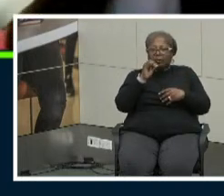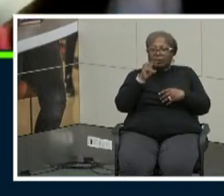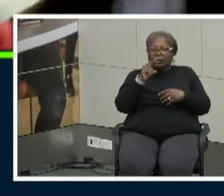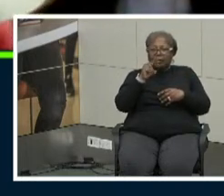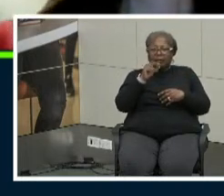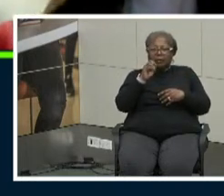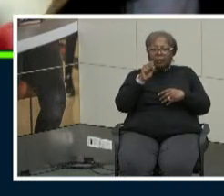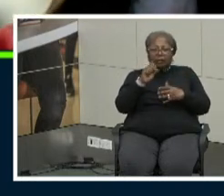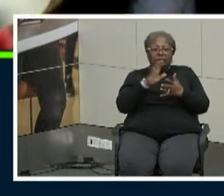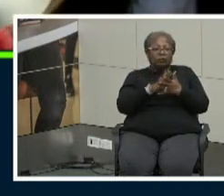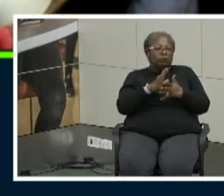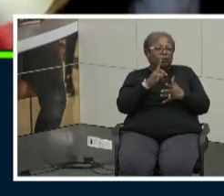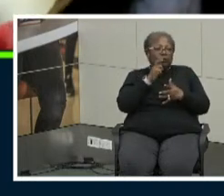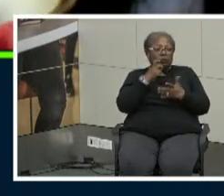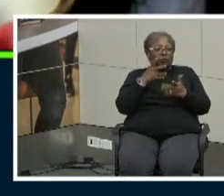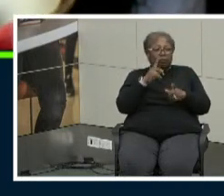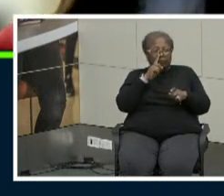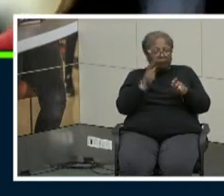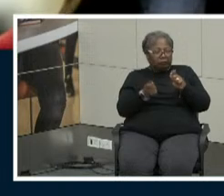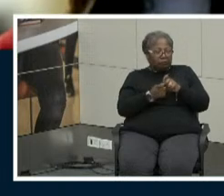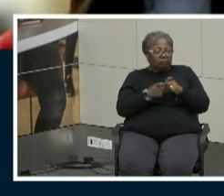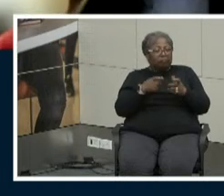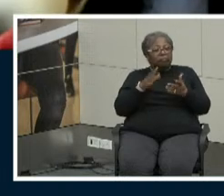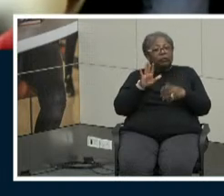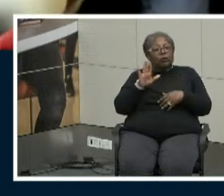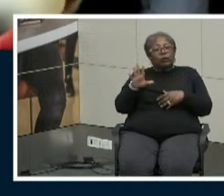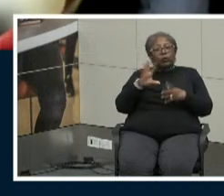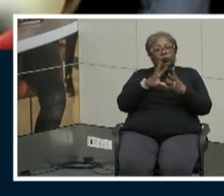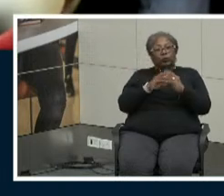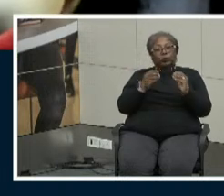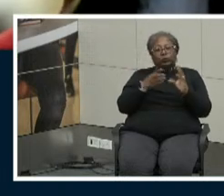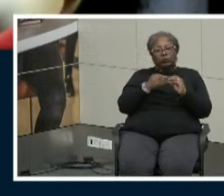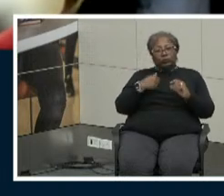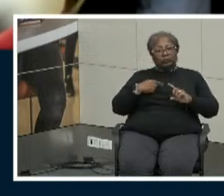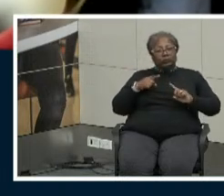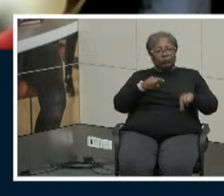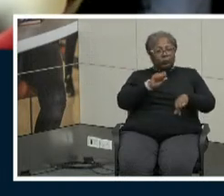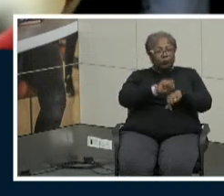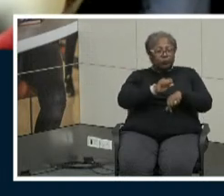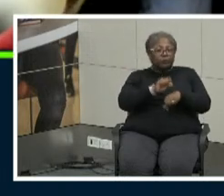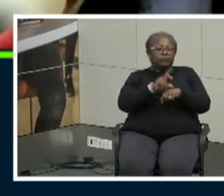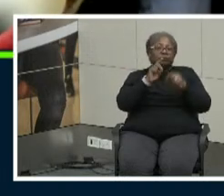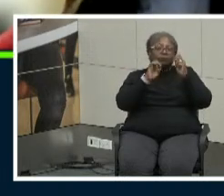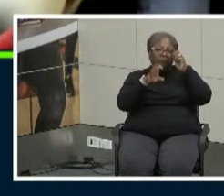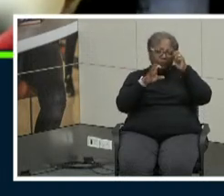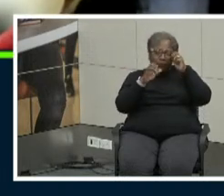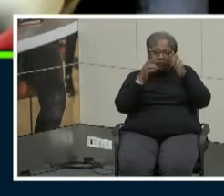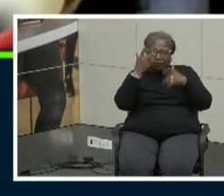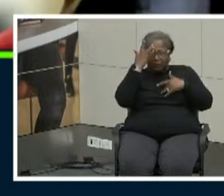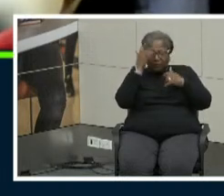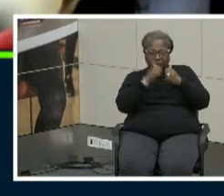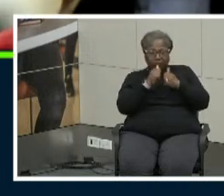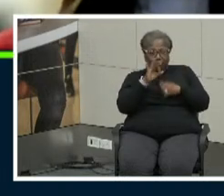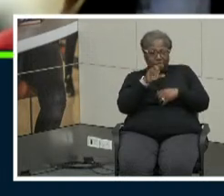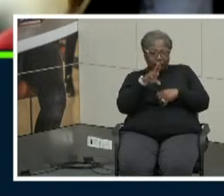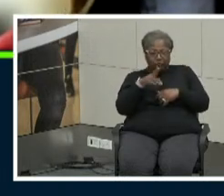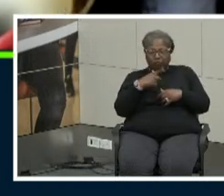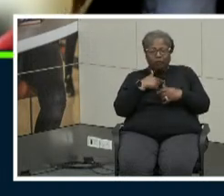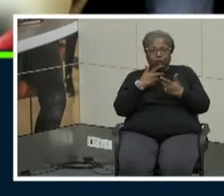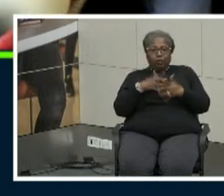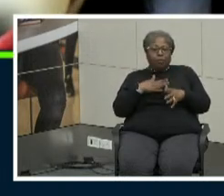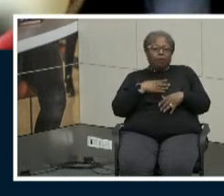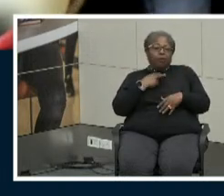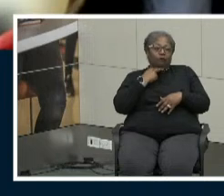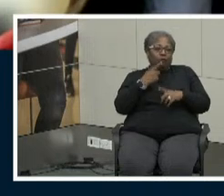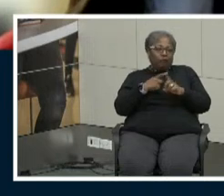school who fears retaliation this is her story I went to work during the month of December sick with the flu to the point where I lost my voice from